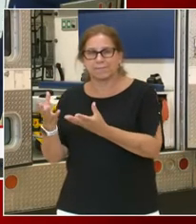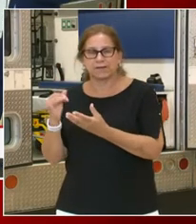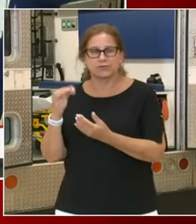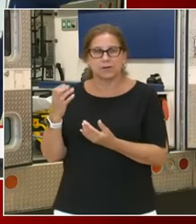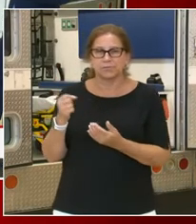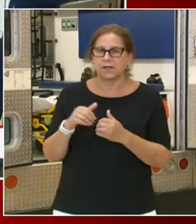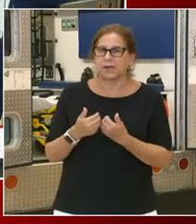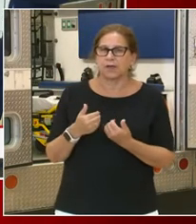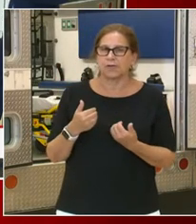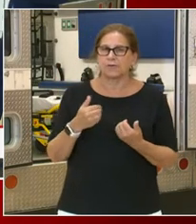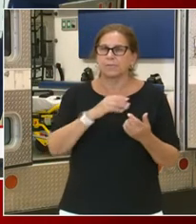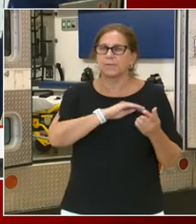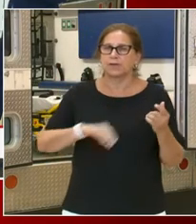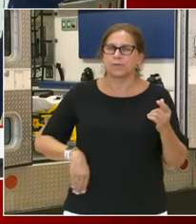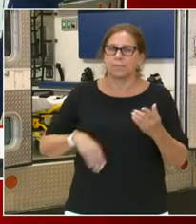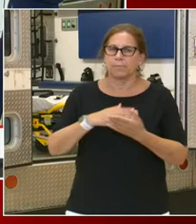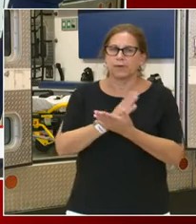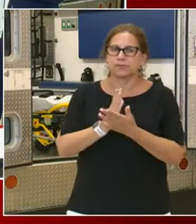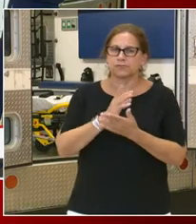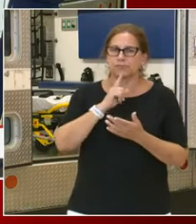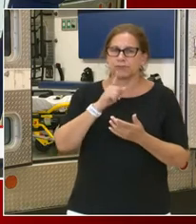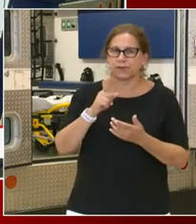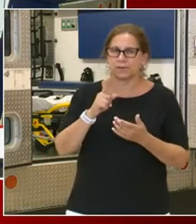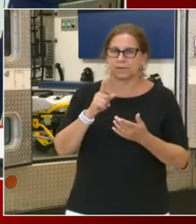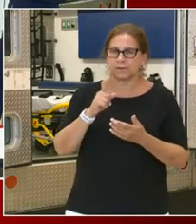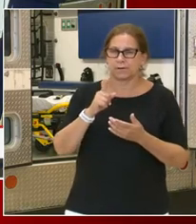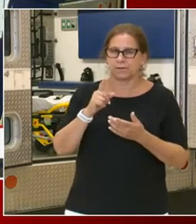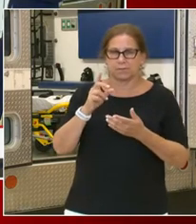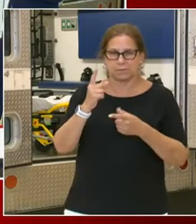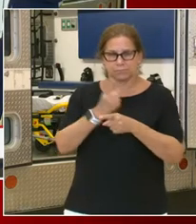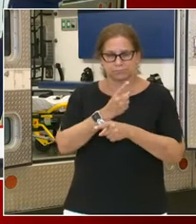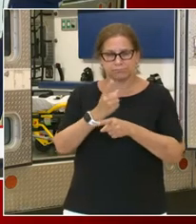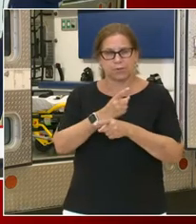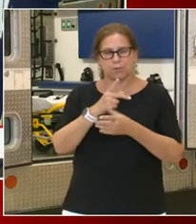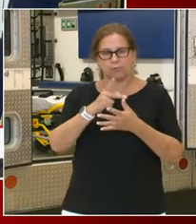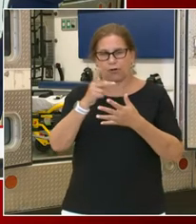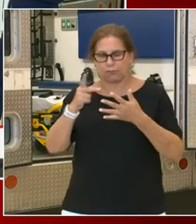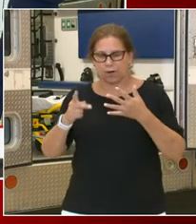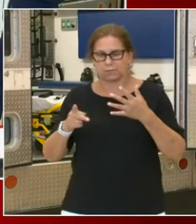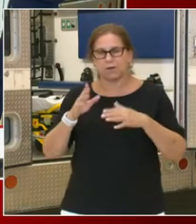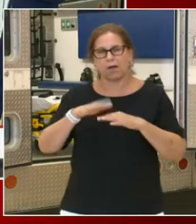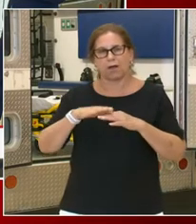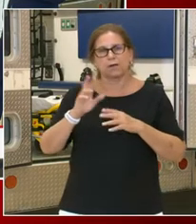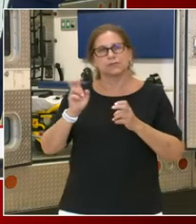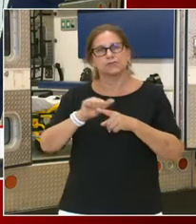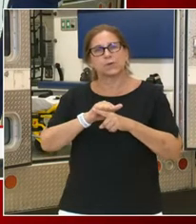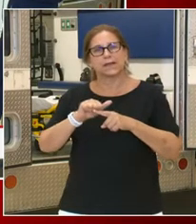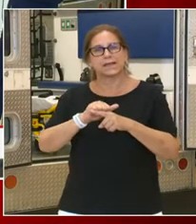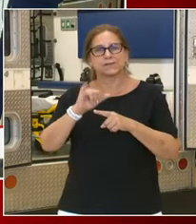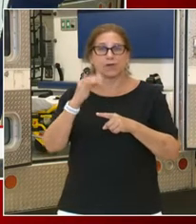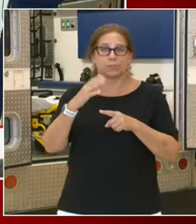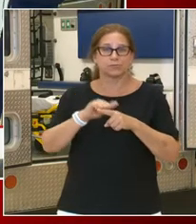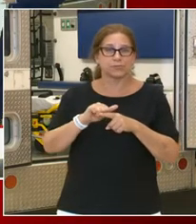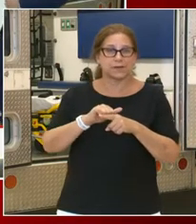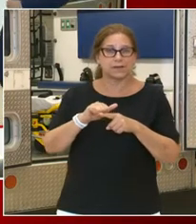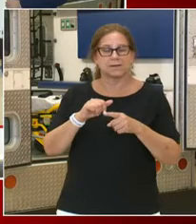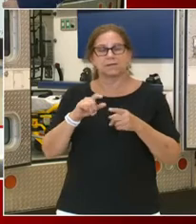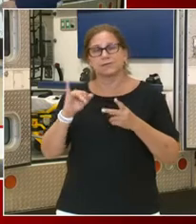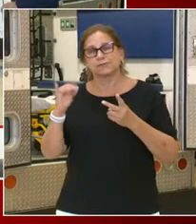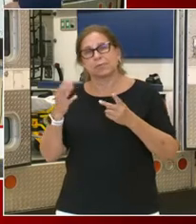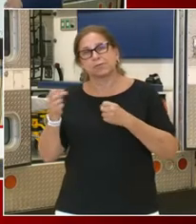the Mayor's budget prioritize on-the-job training programs, and how will that help reimagine our workforce systems and make us more